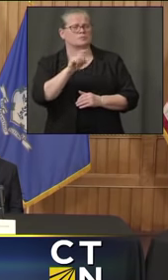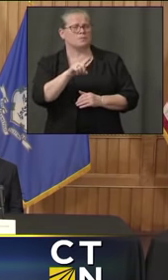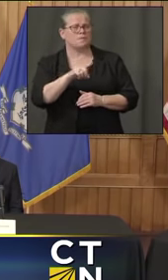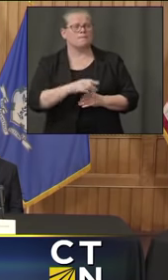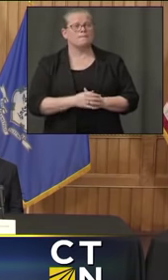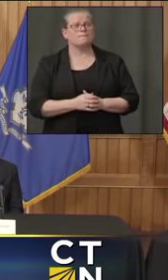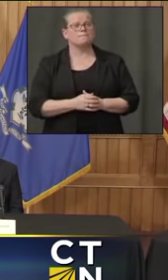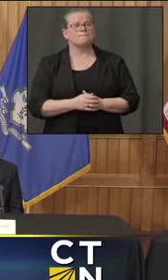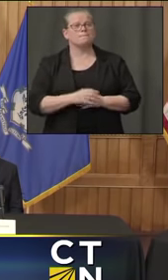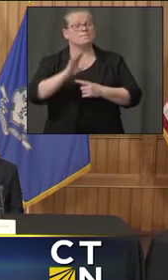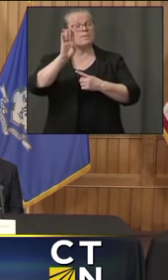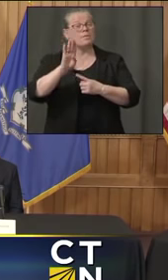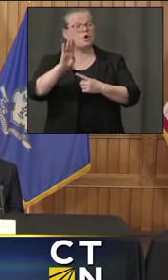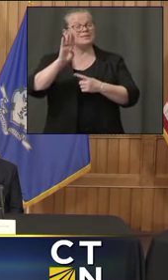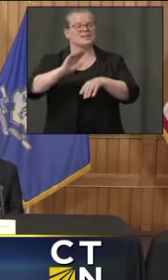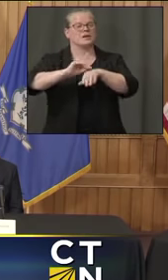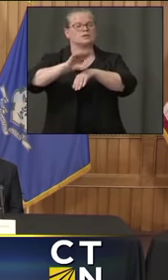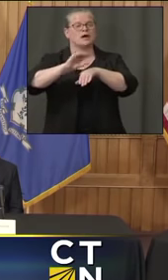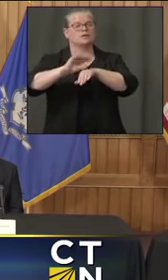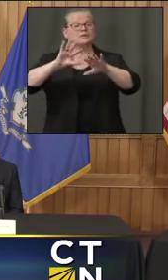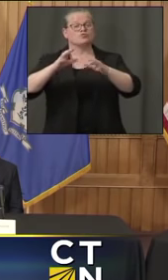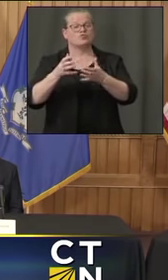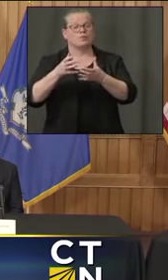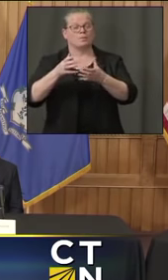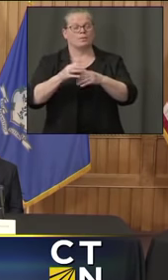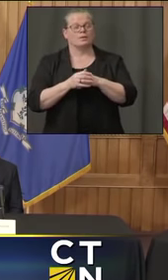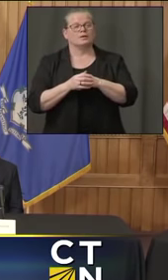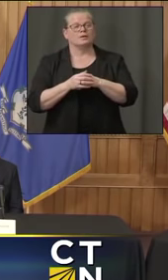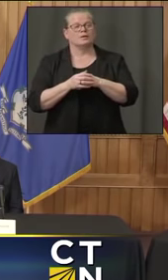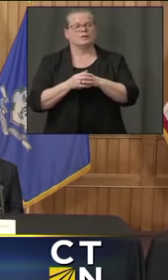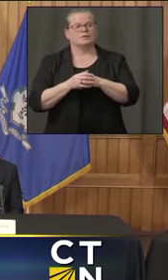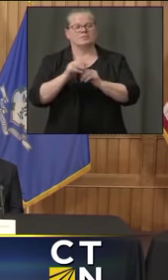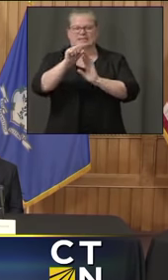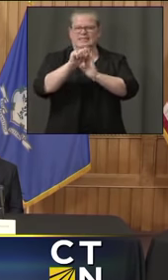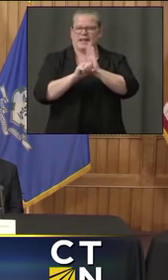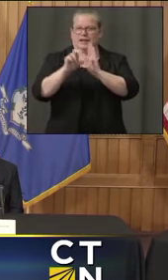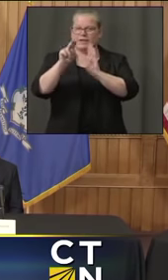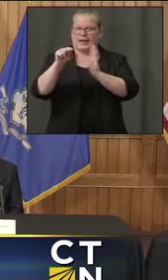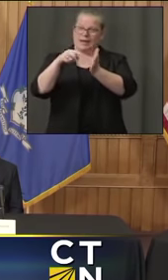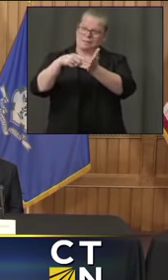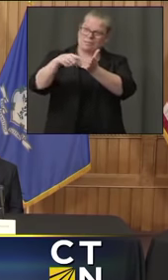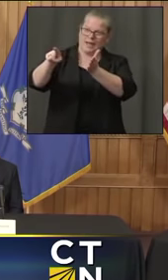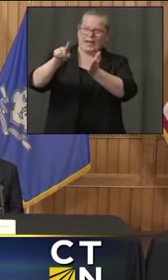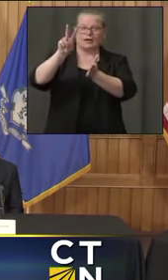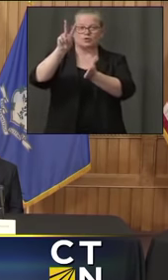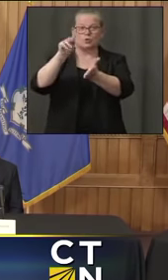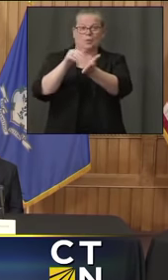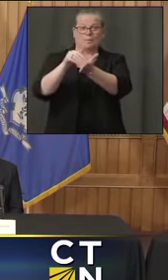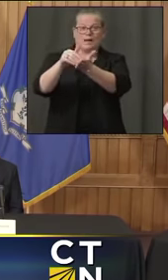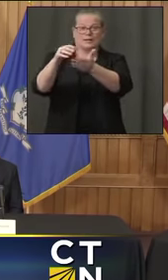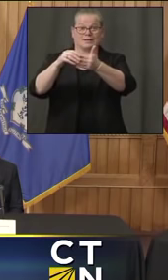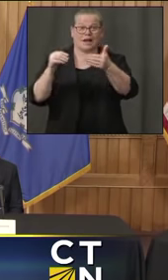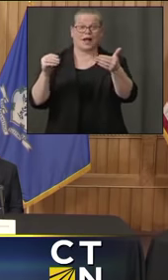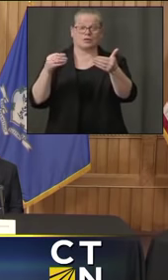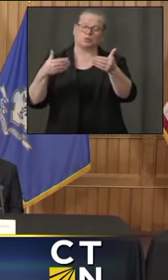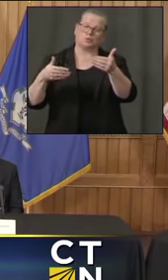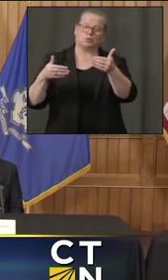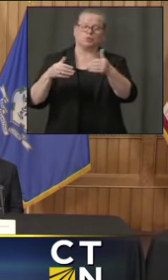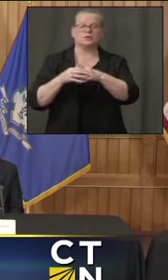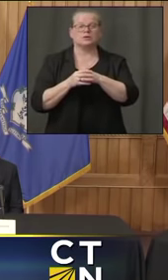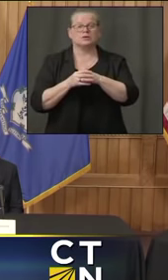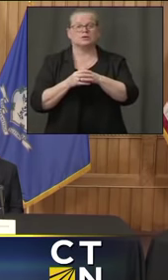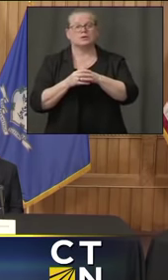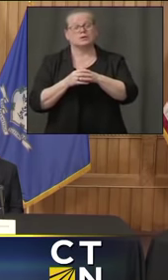the Boston Consulting Group, the $2 million fee. We've received emails from viewers who are upset by that,